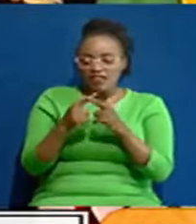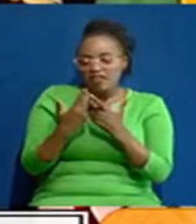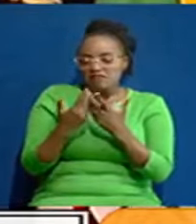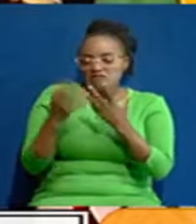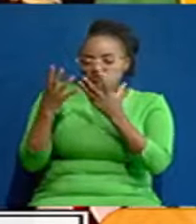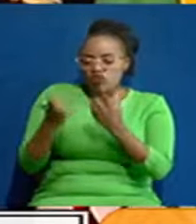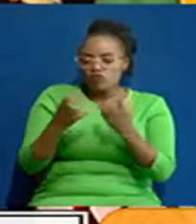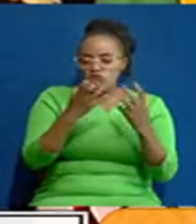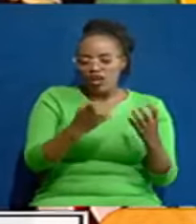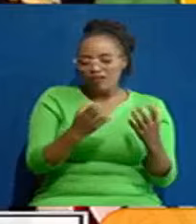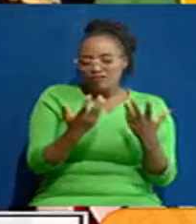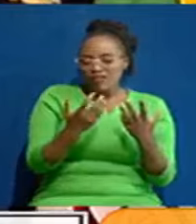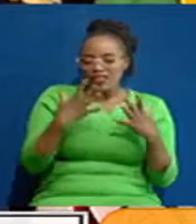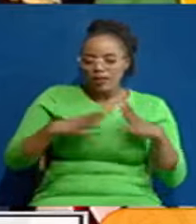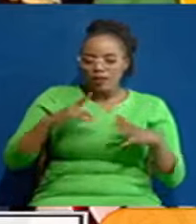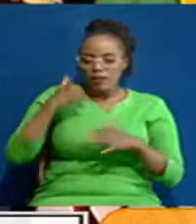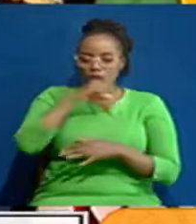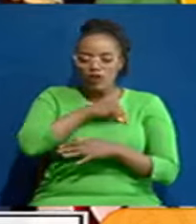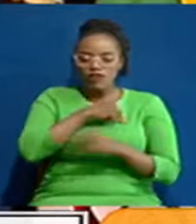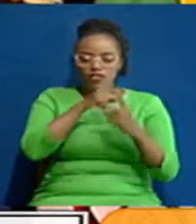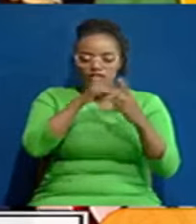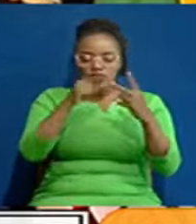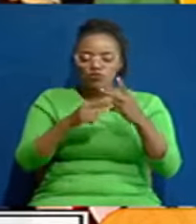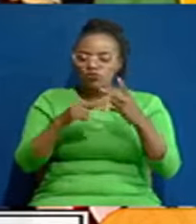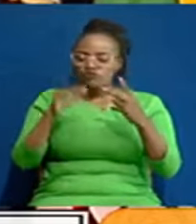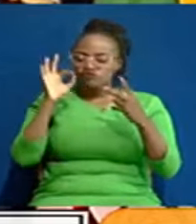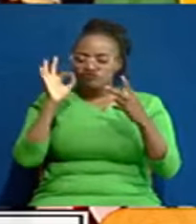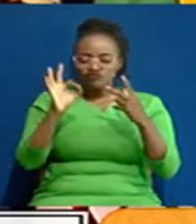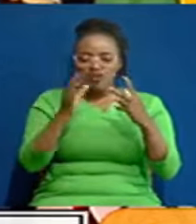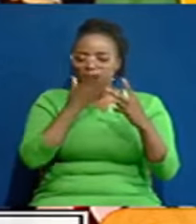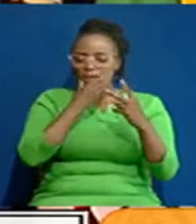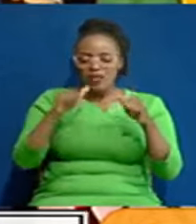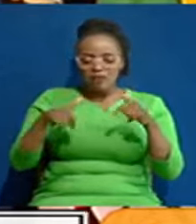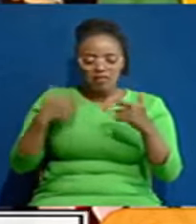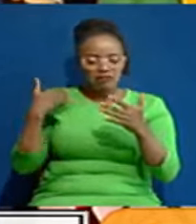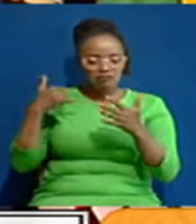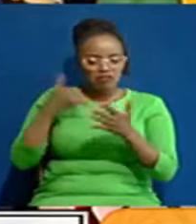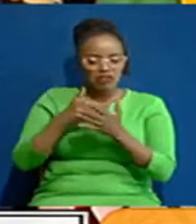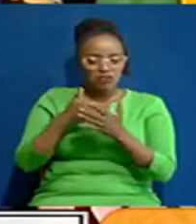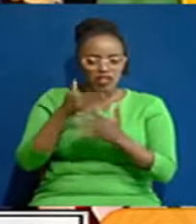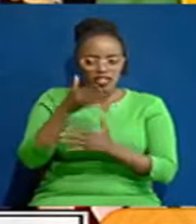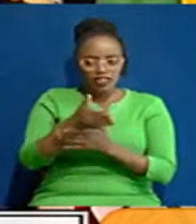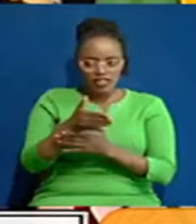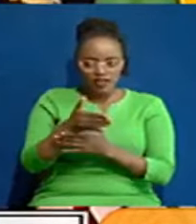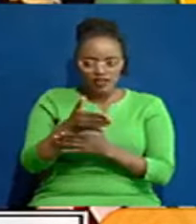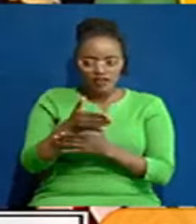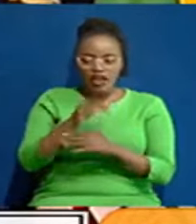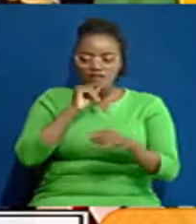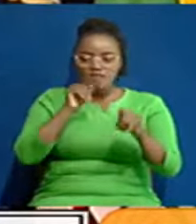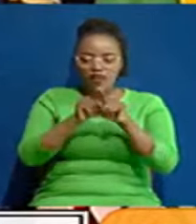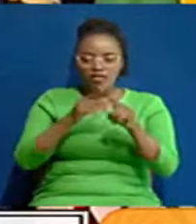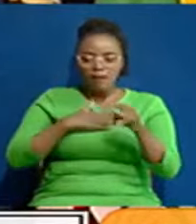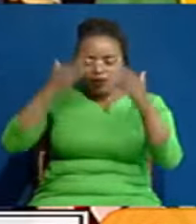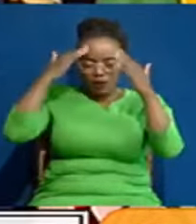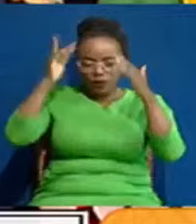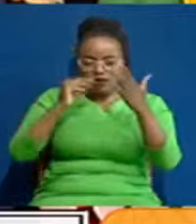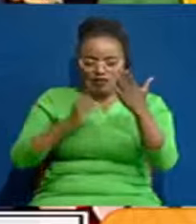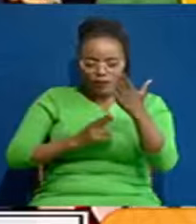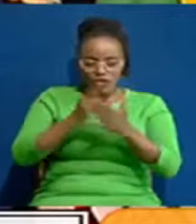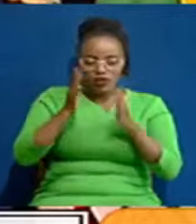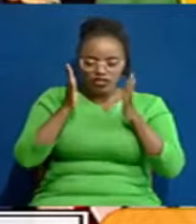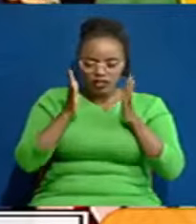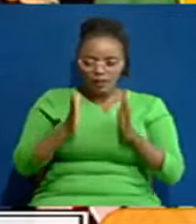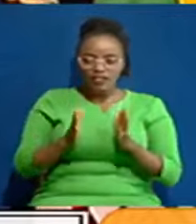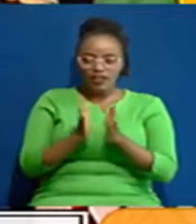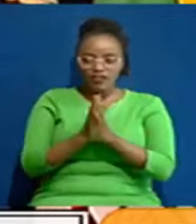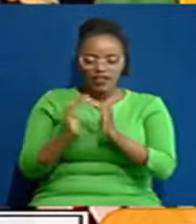beneficiaries. These two great men and myself, because my brother knew I'm an honest man